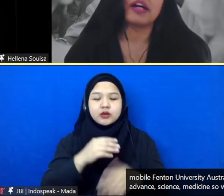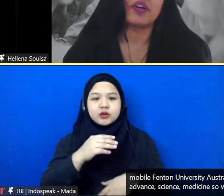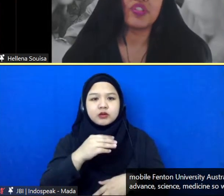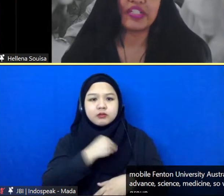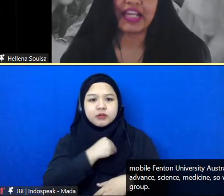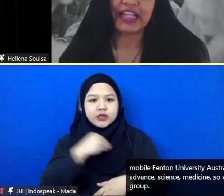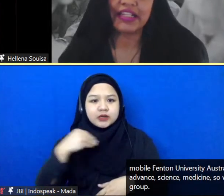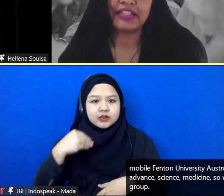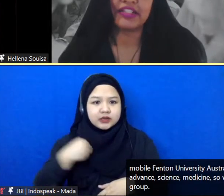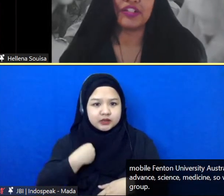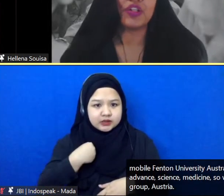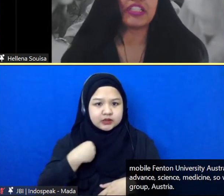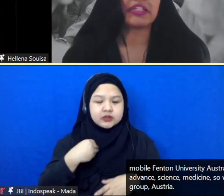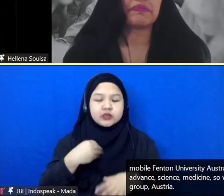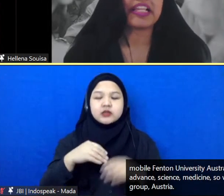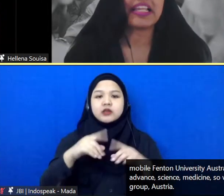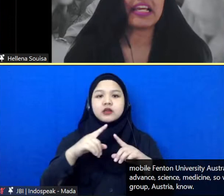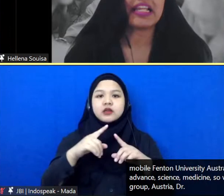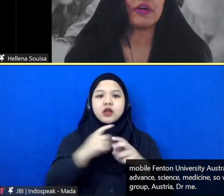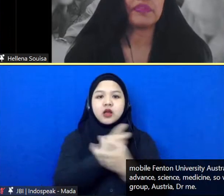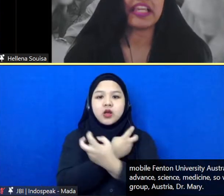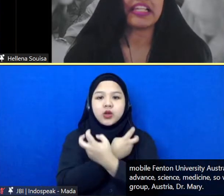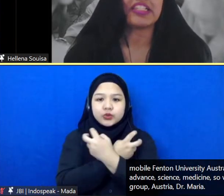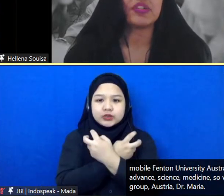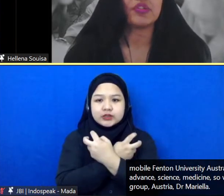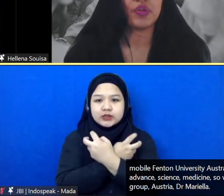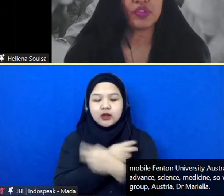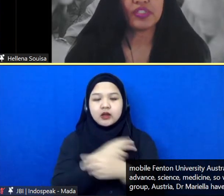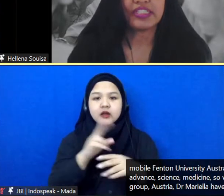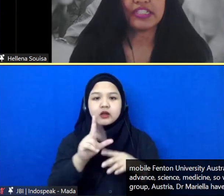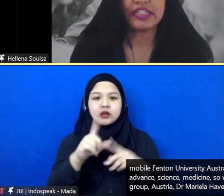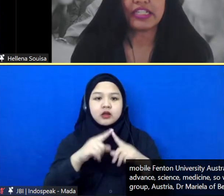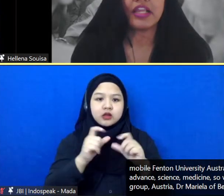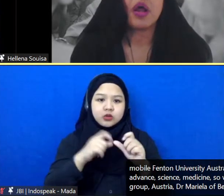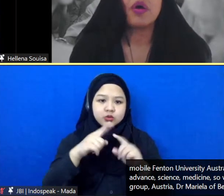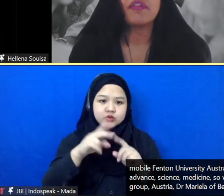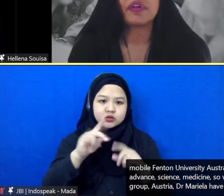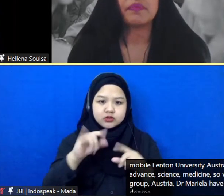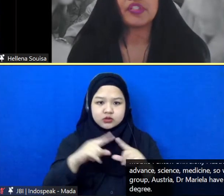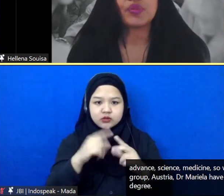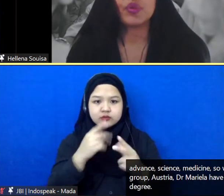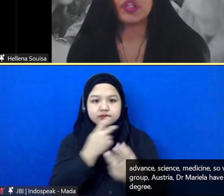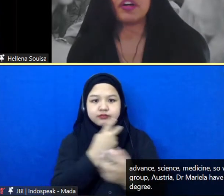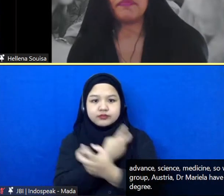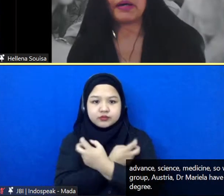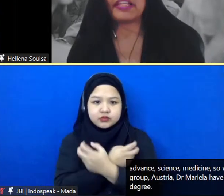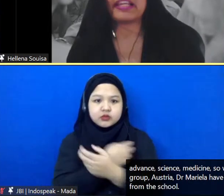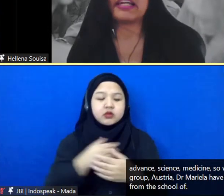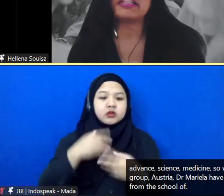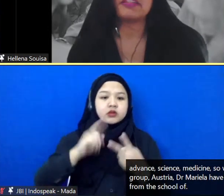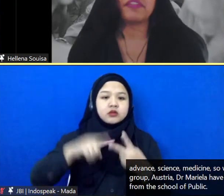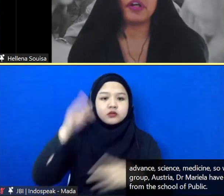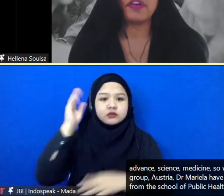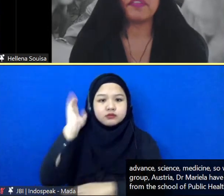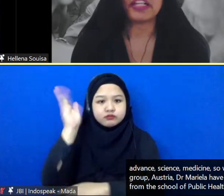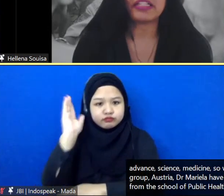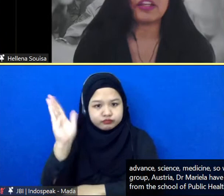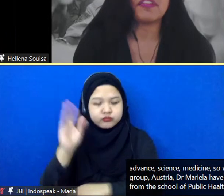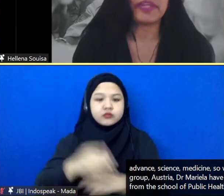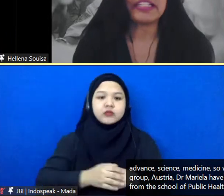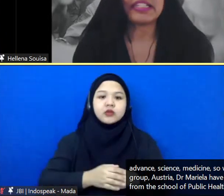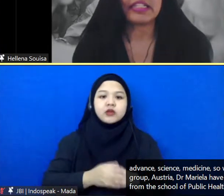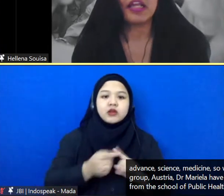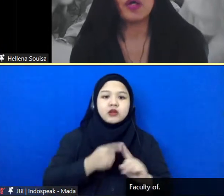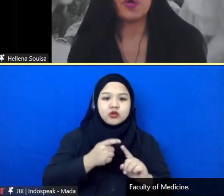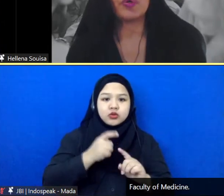Innsbruck, Austria. Dr. Meliala obtained his doctorate degree from the School of Public Health, Faculty